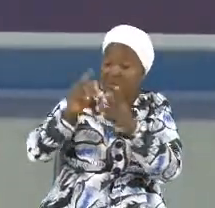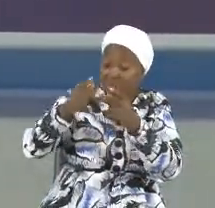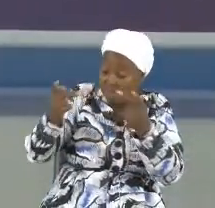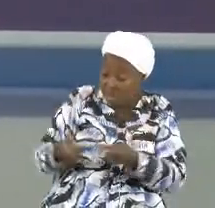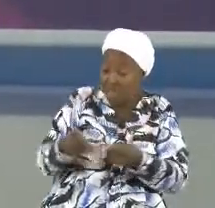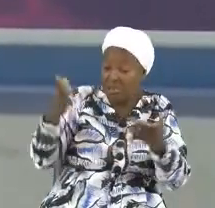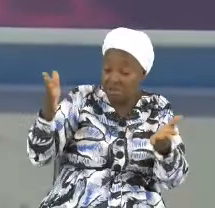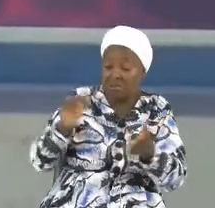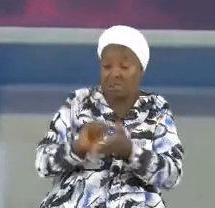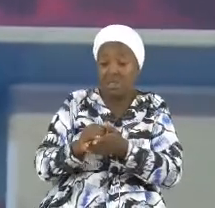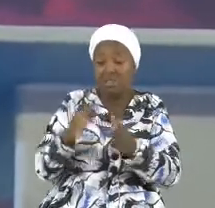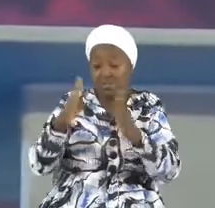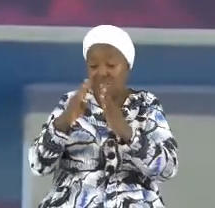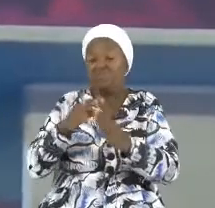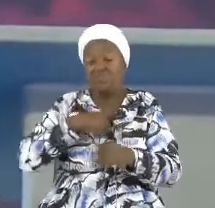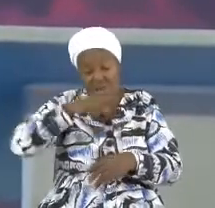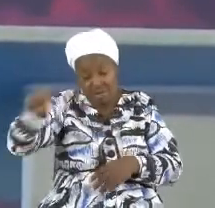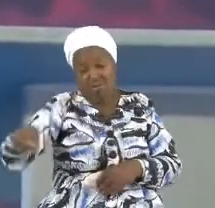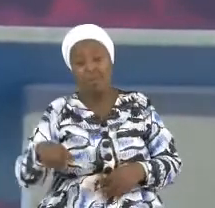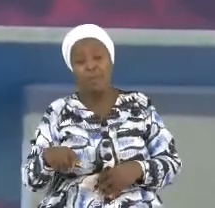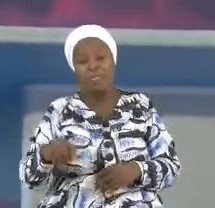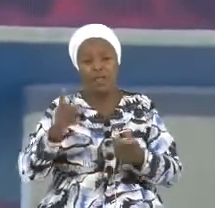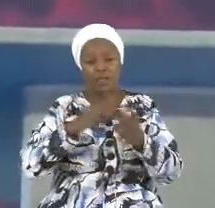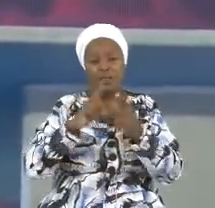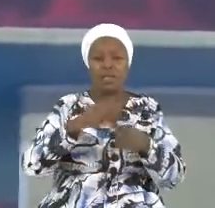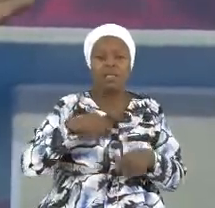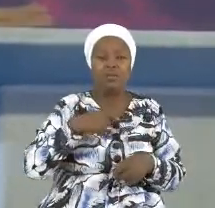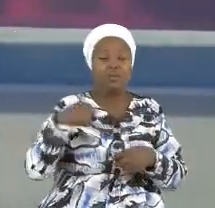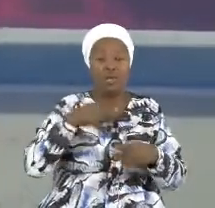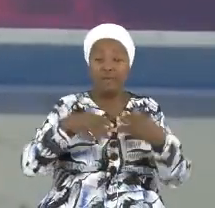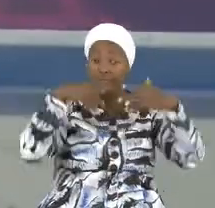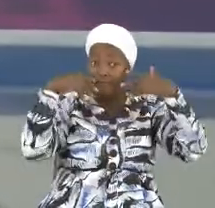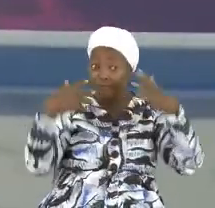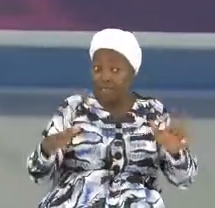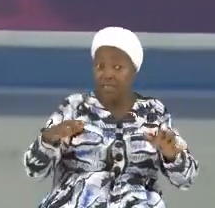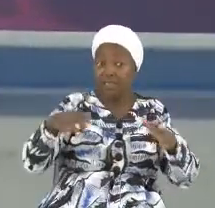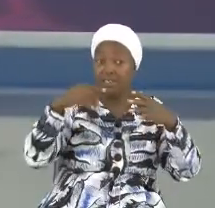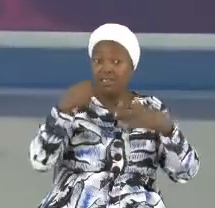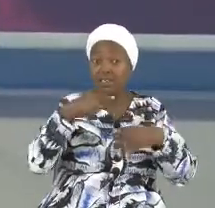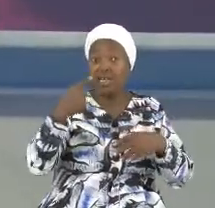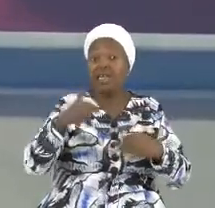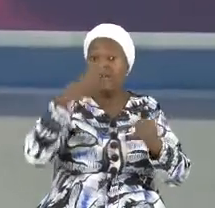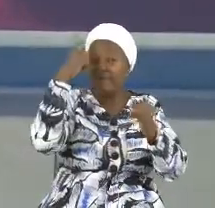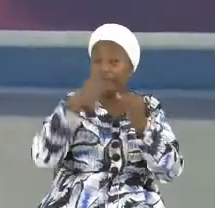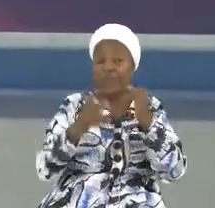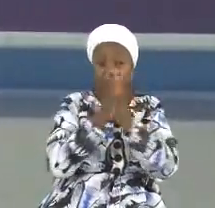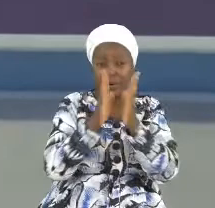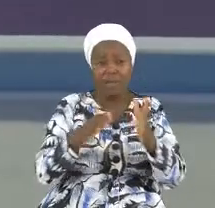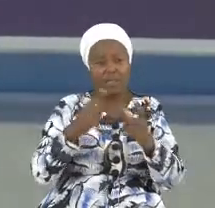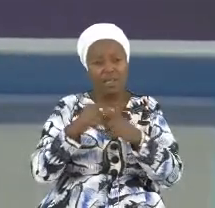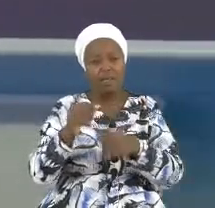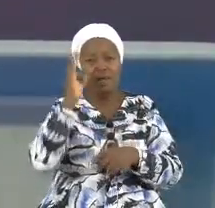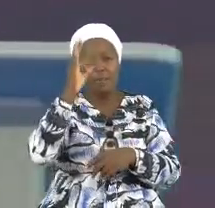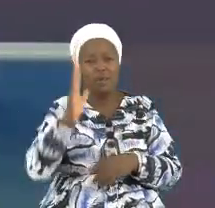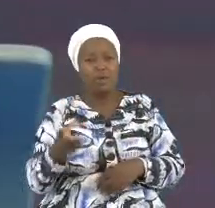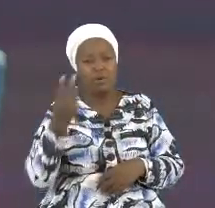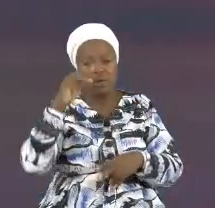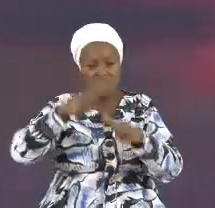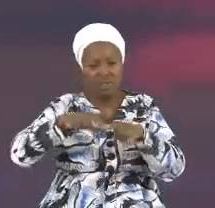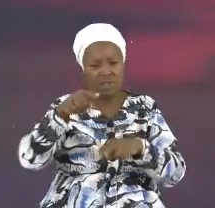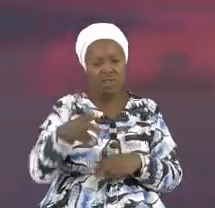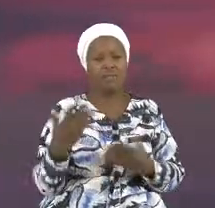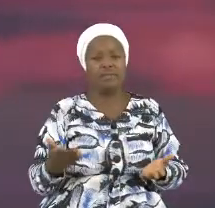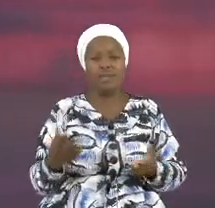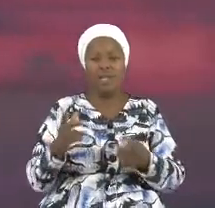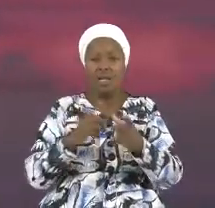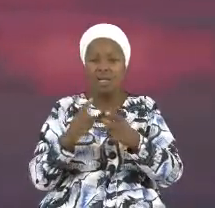We had said the final prayer. And I was sitting down. At that time, I could still see a